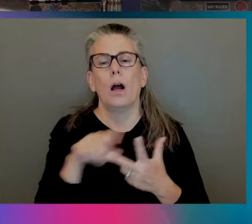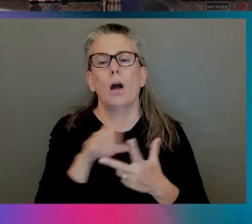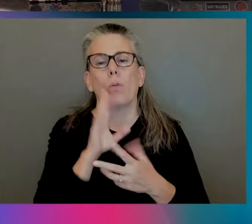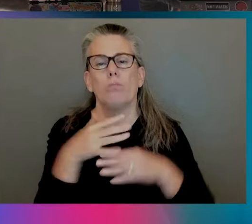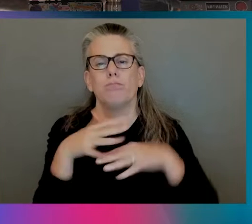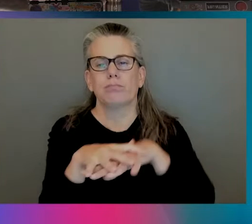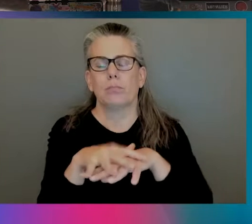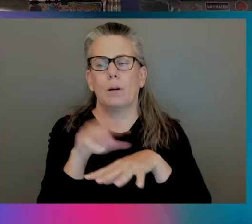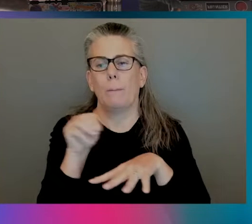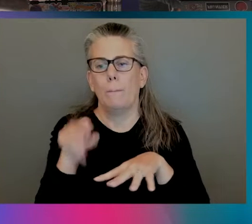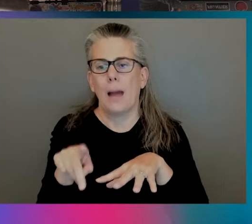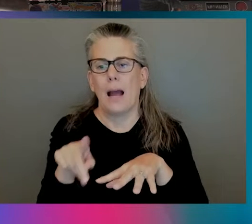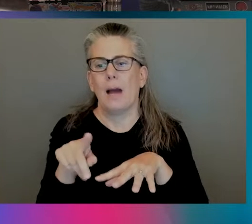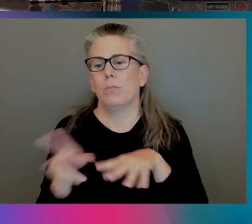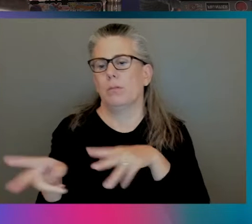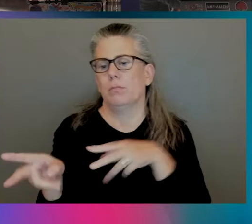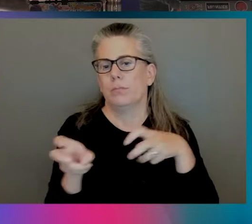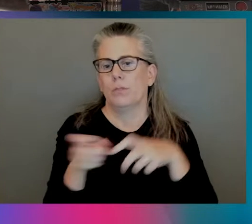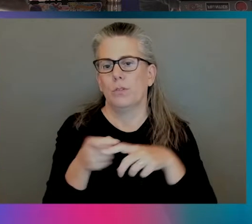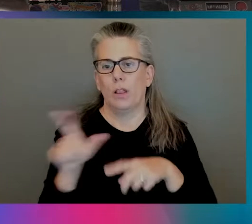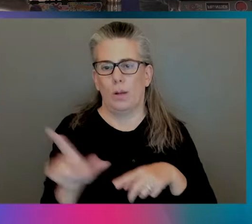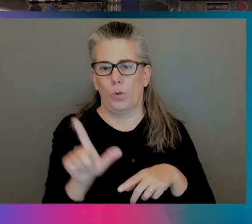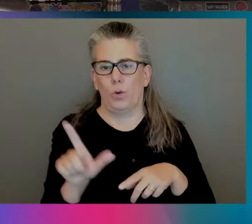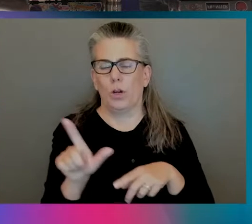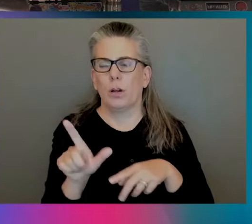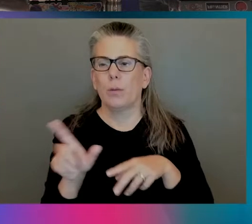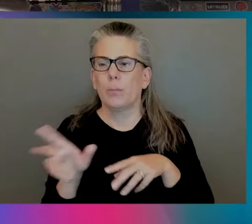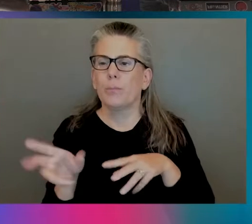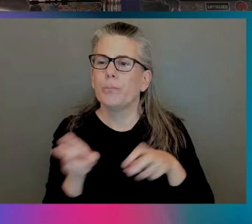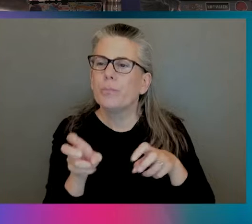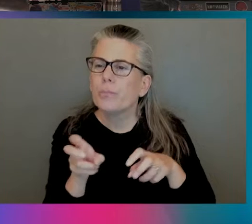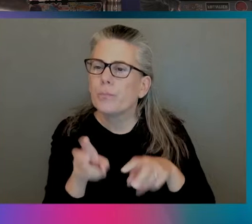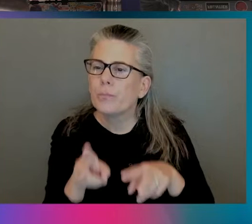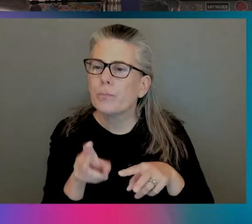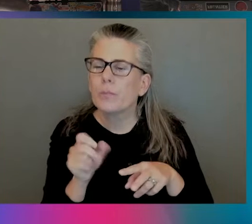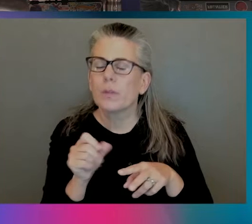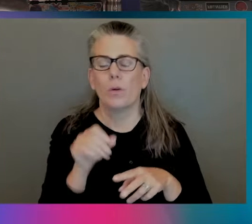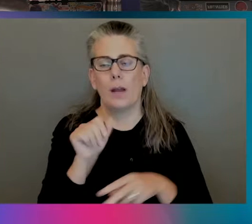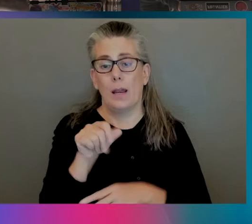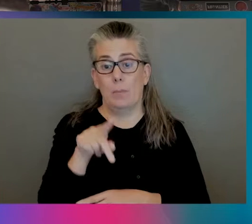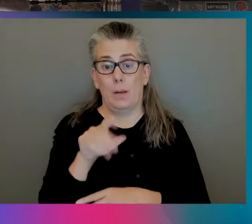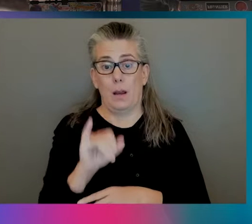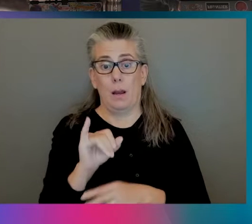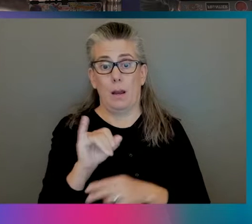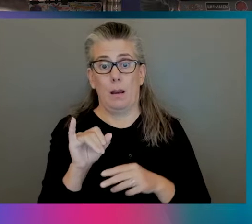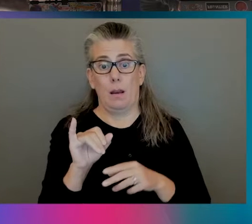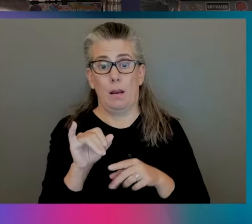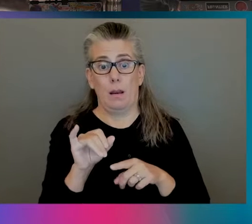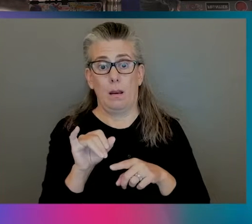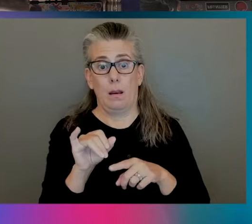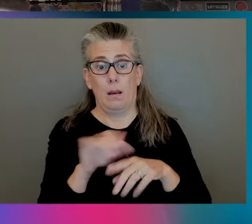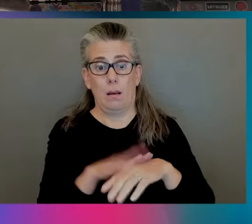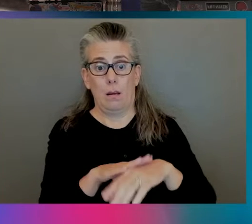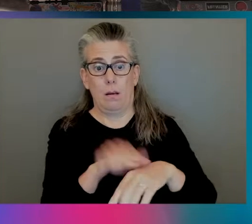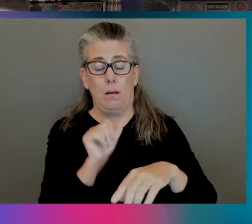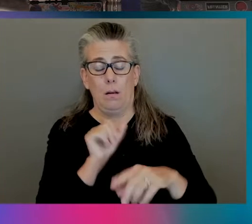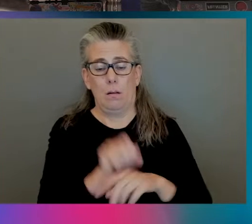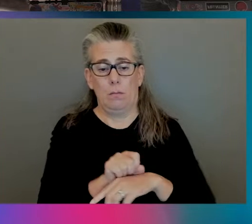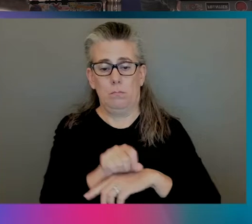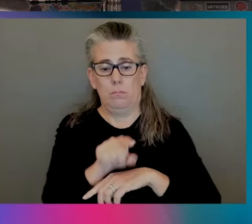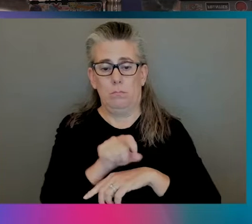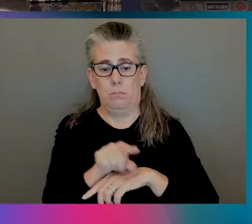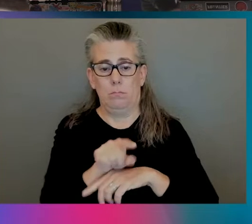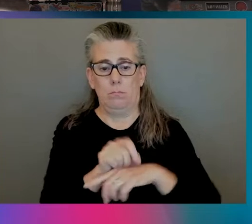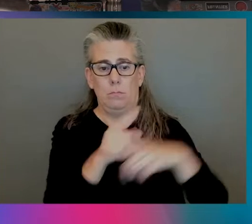library. So yeah, the API call is just sending point coordinates back to the Lambda